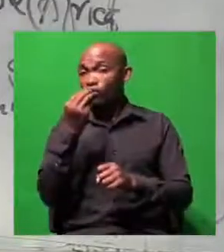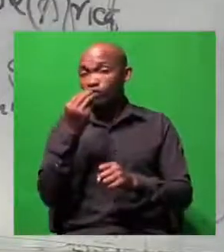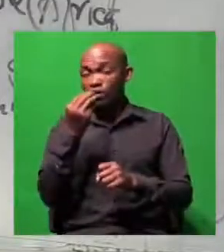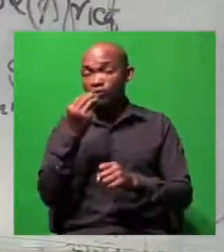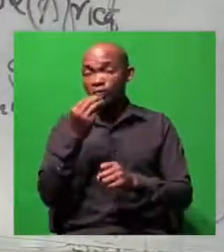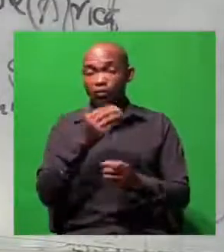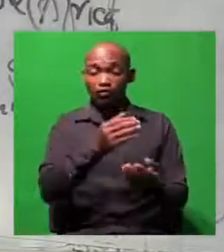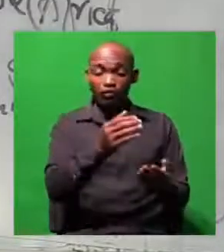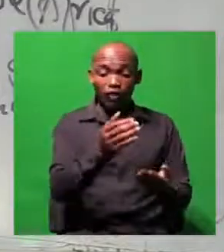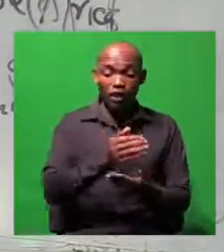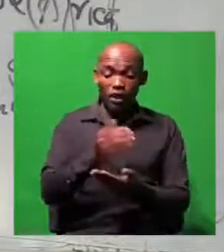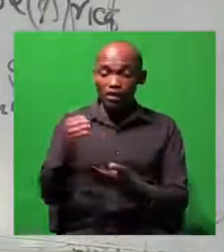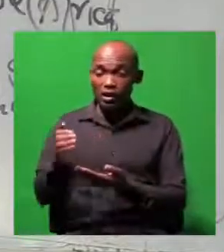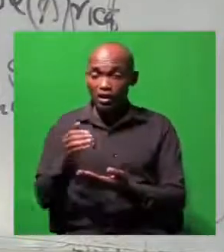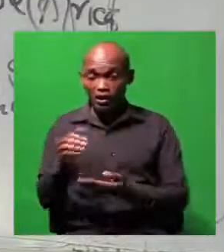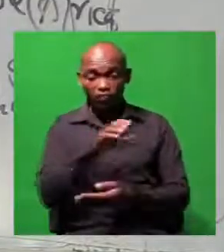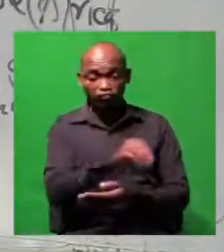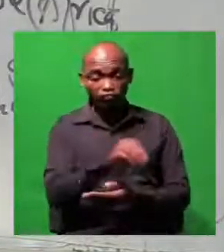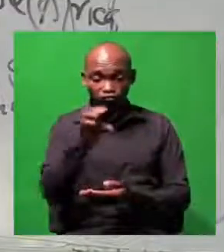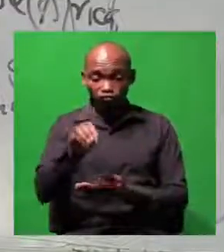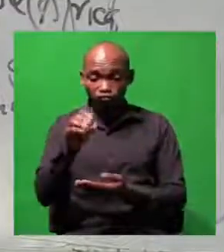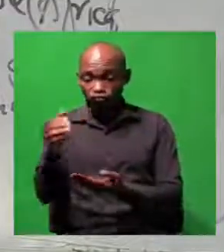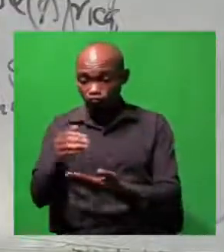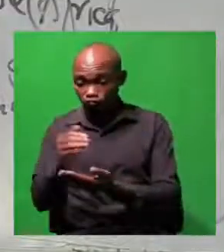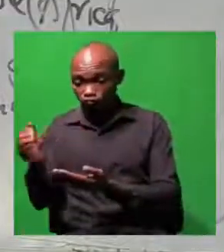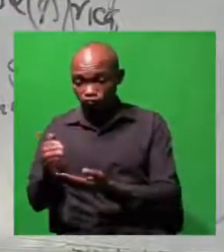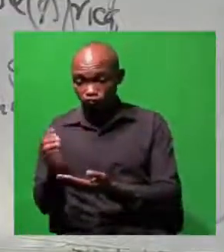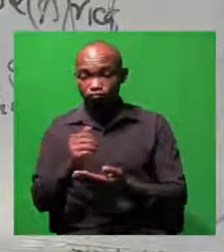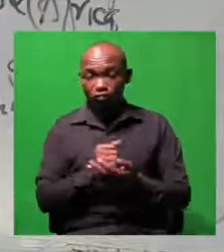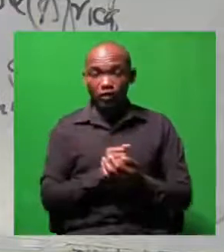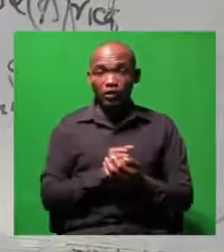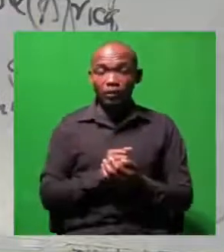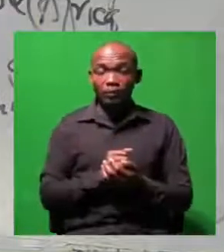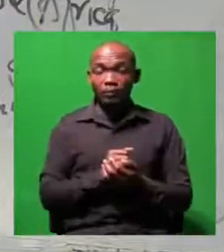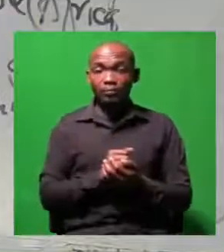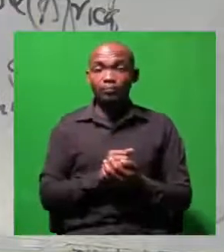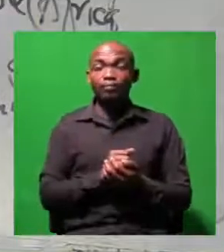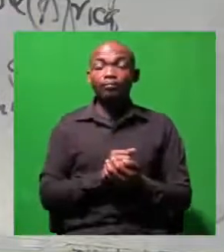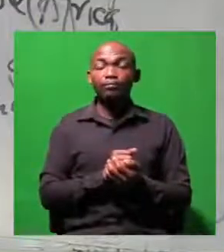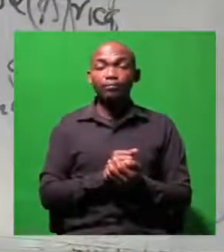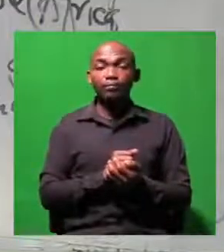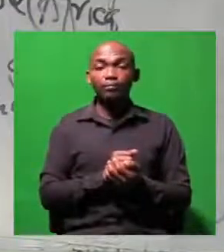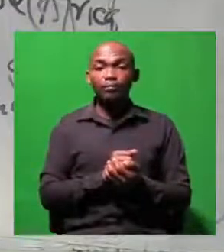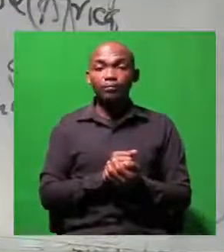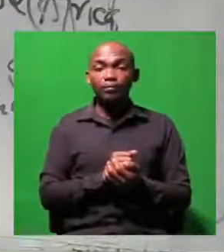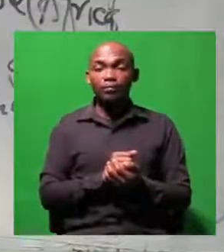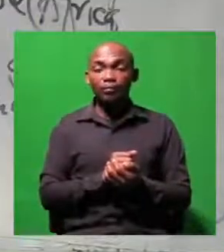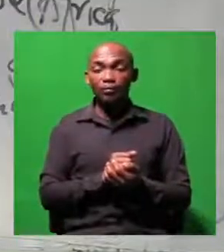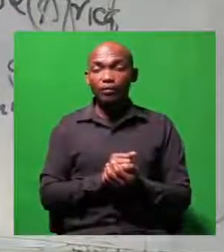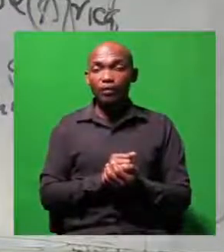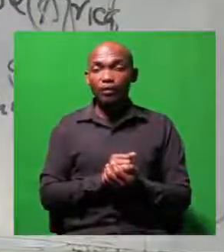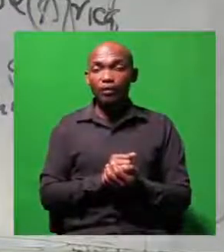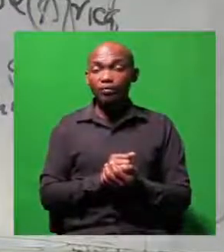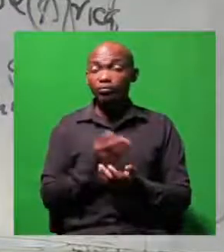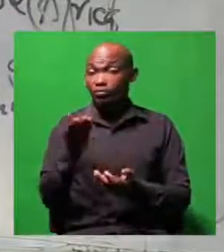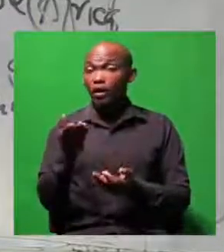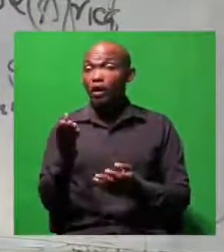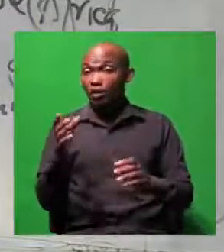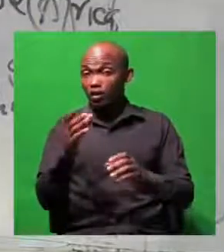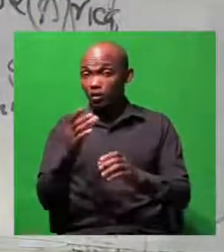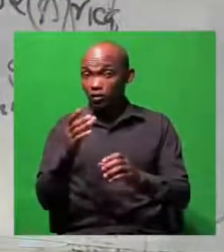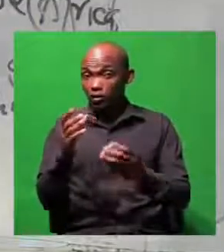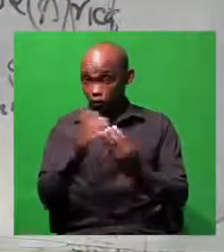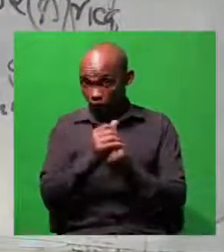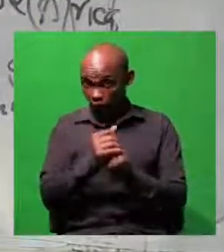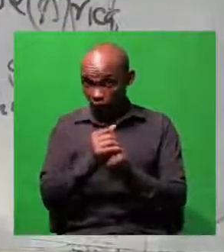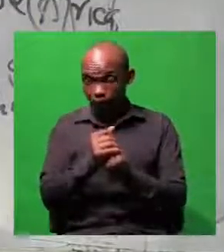ate raw food like fruits, leaves, and other raw foods.